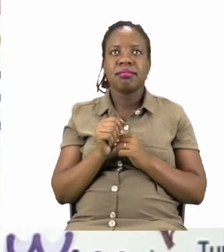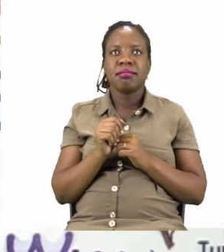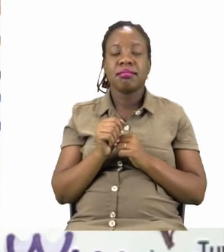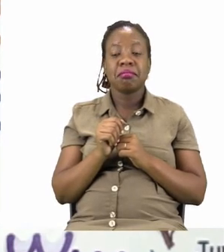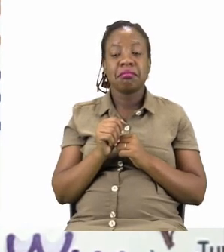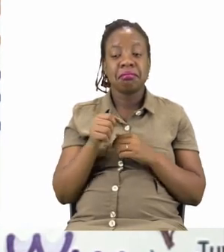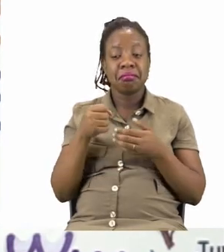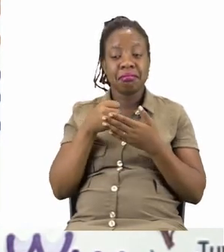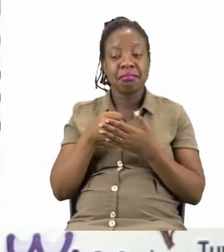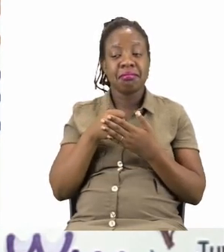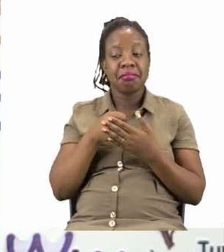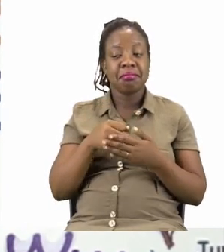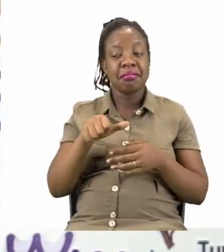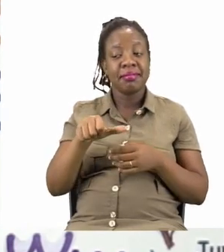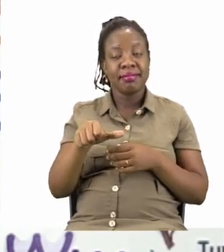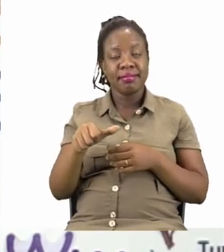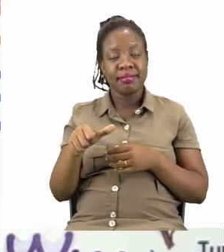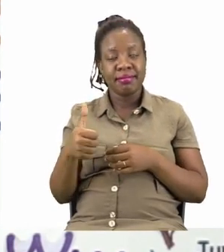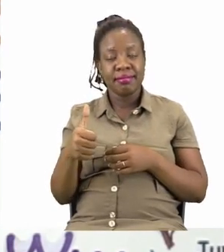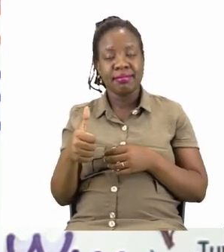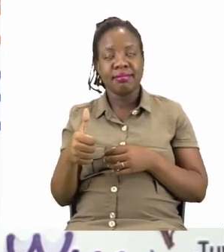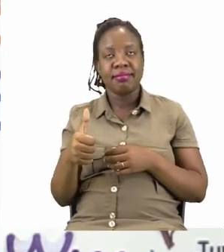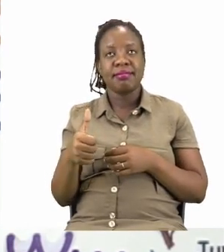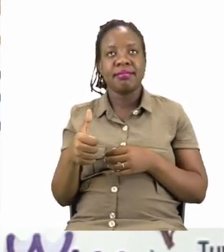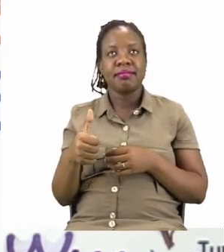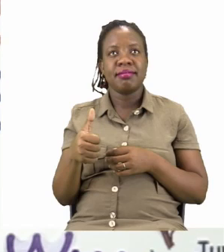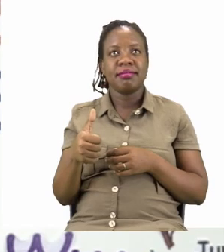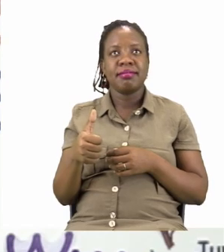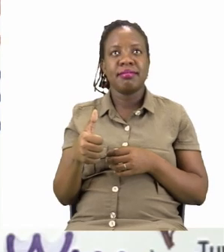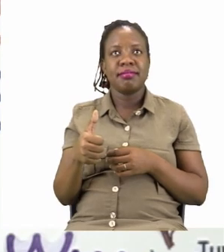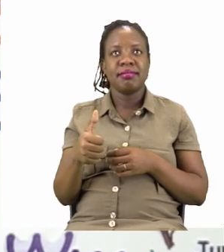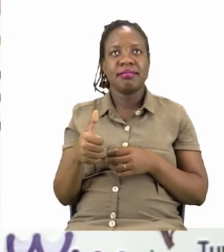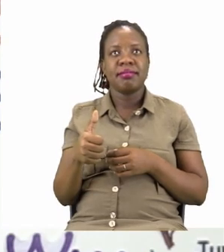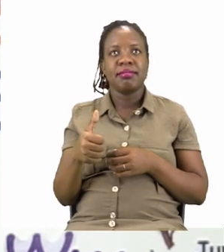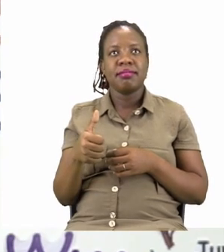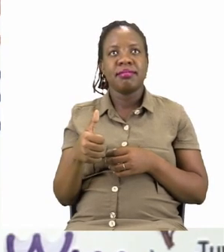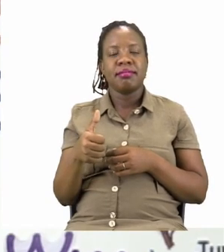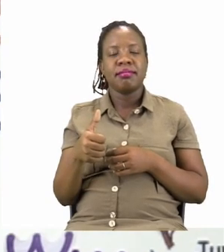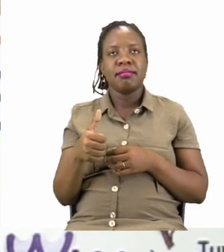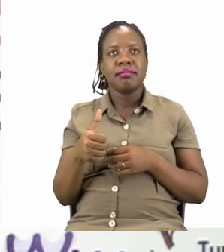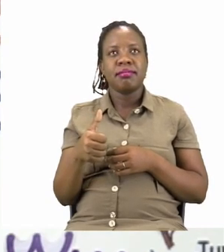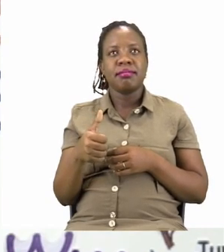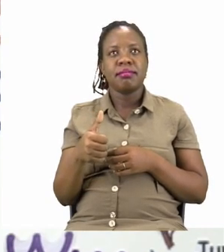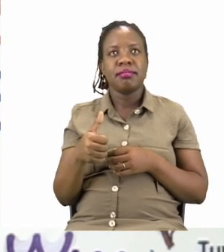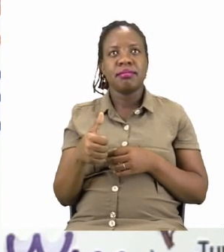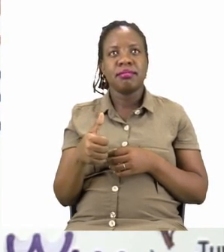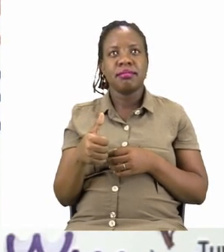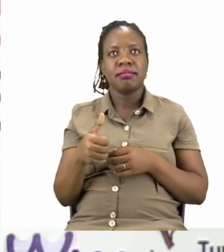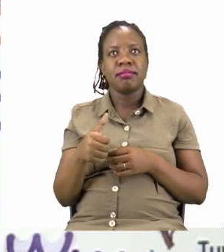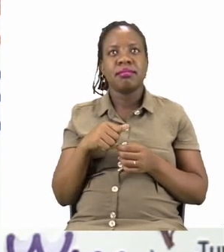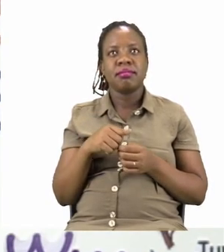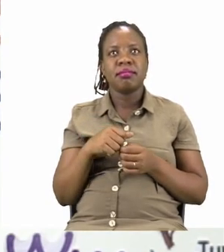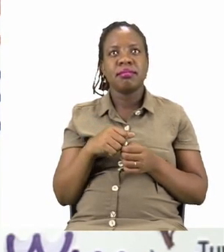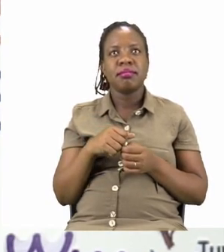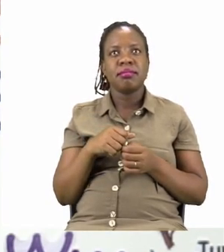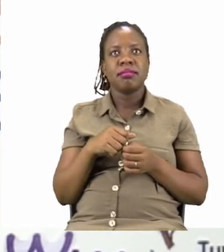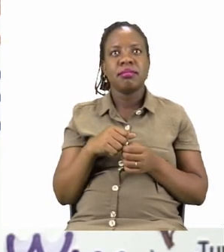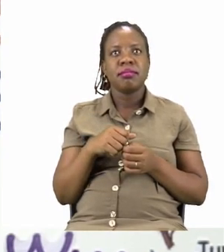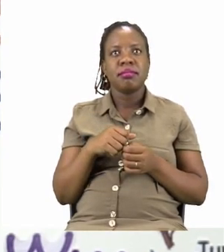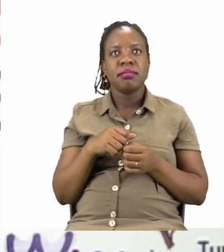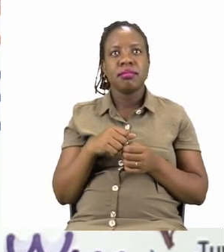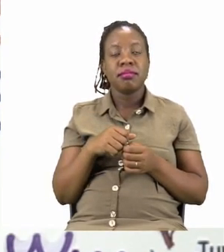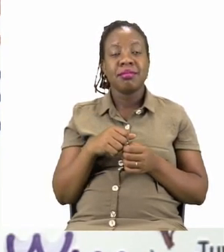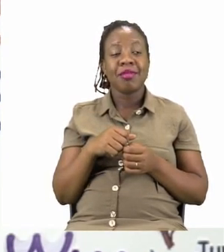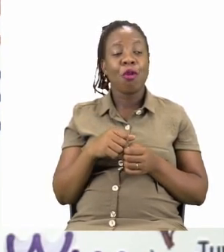the next one together. Now there it says you have to